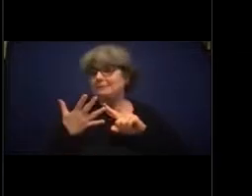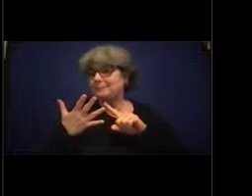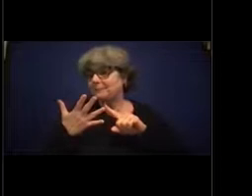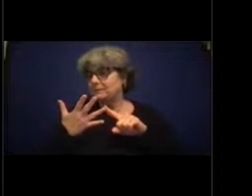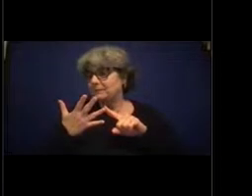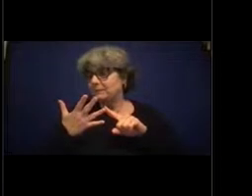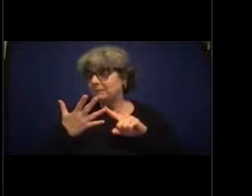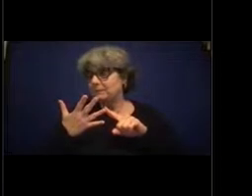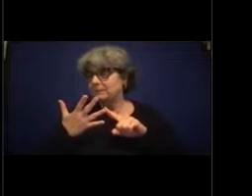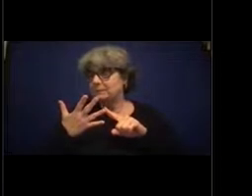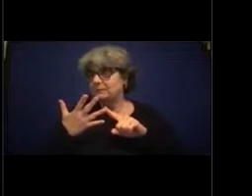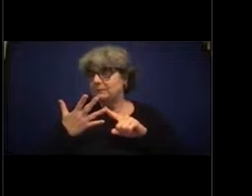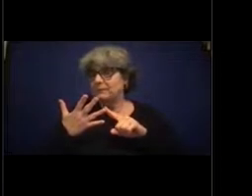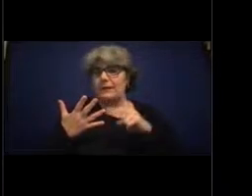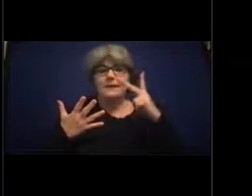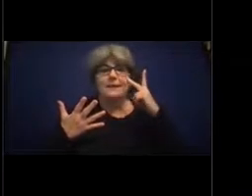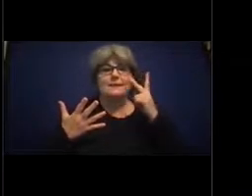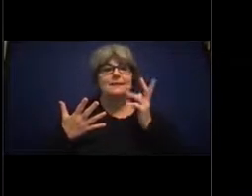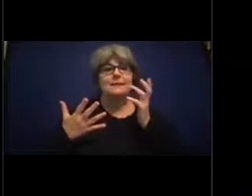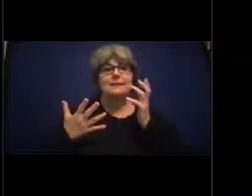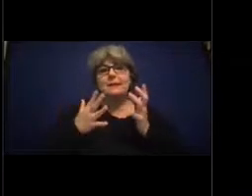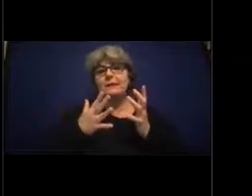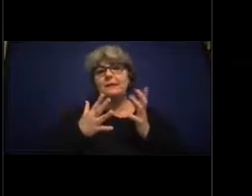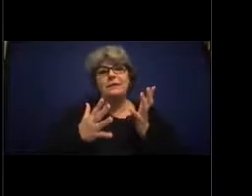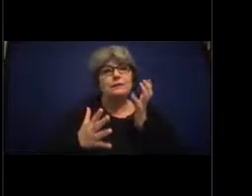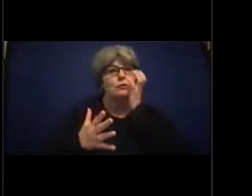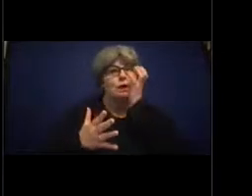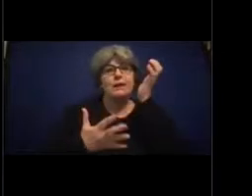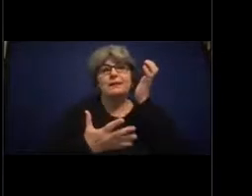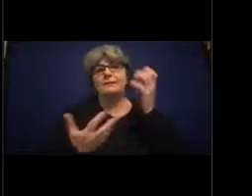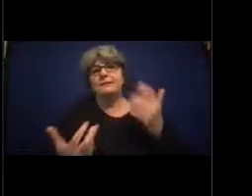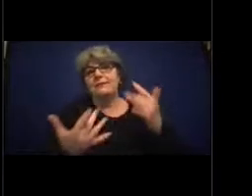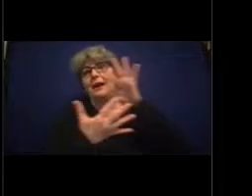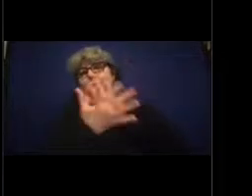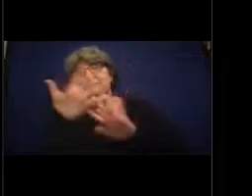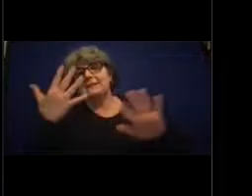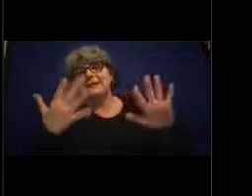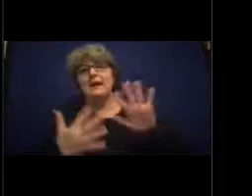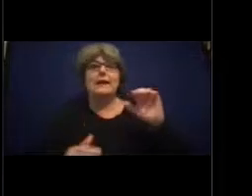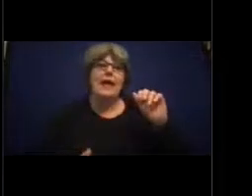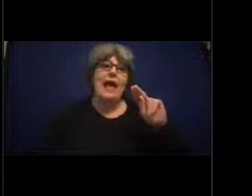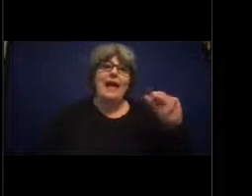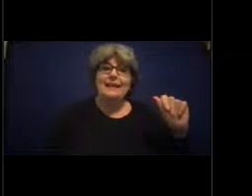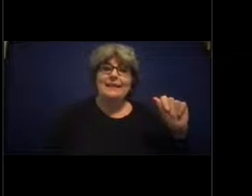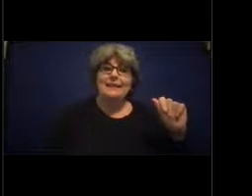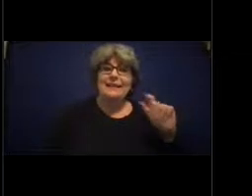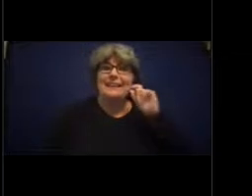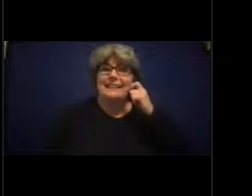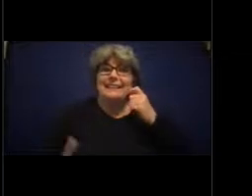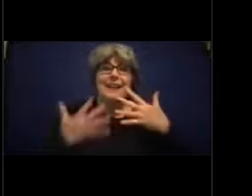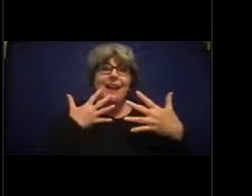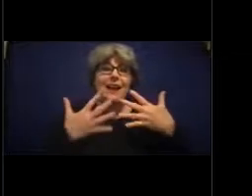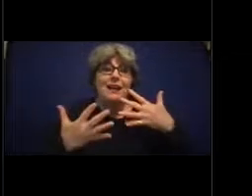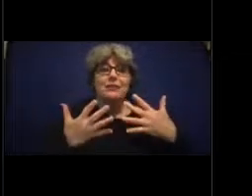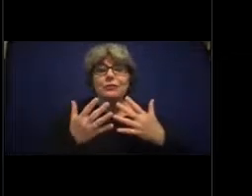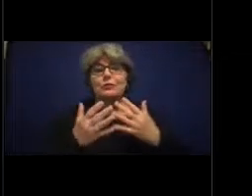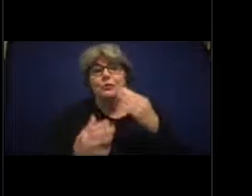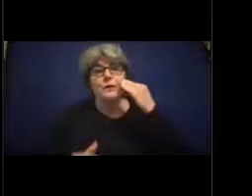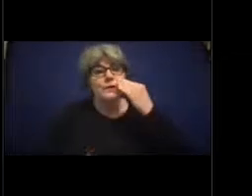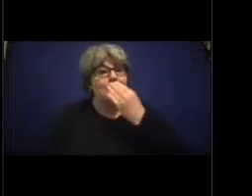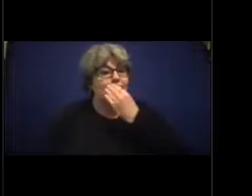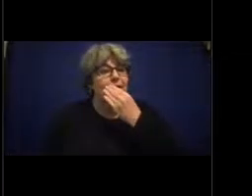they see invasive grass and a fire sky. Yeah. Anna says, neat colors with the plants, beach,